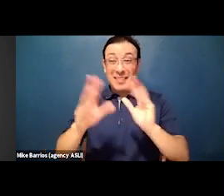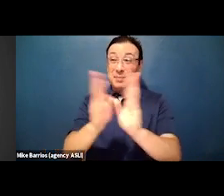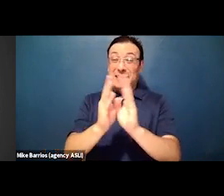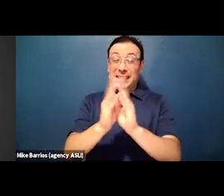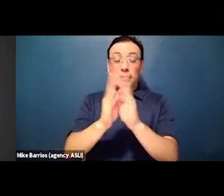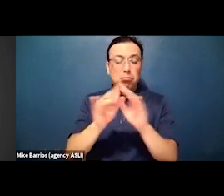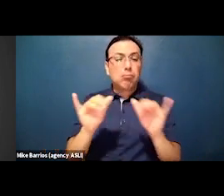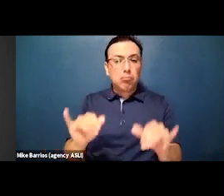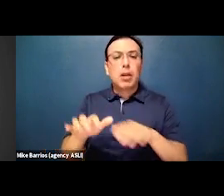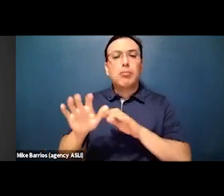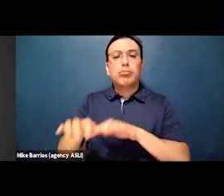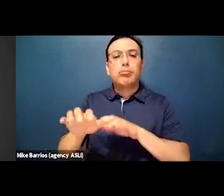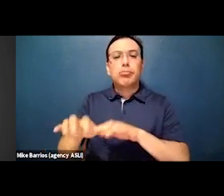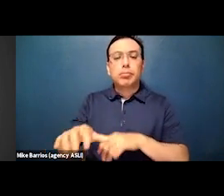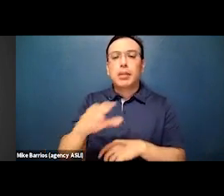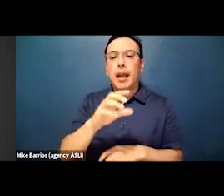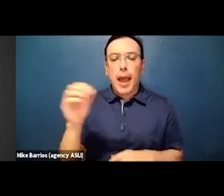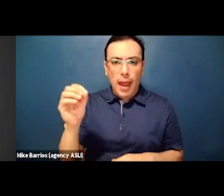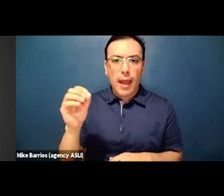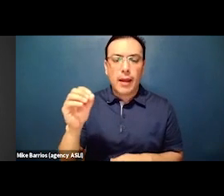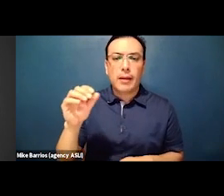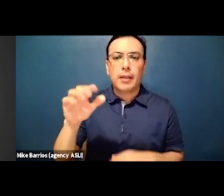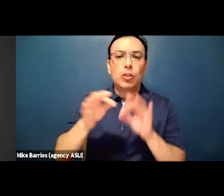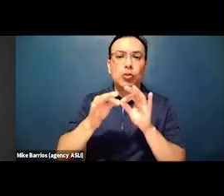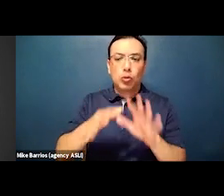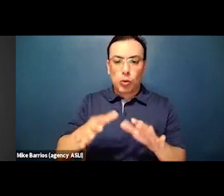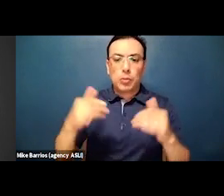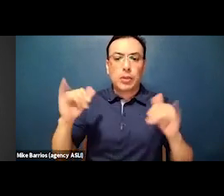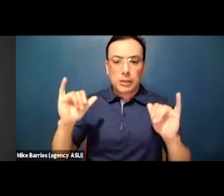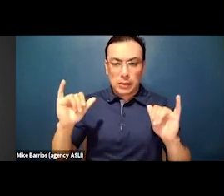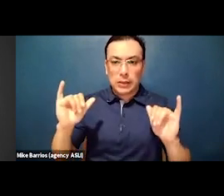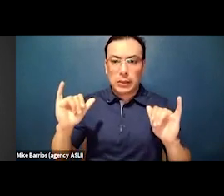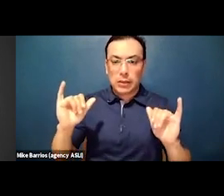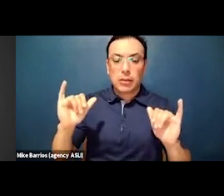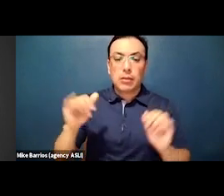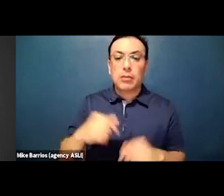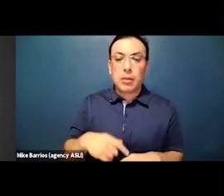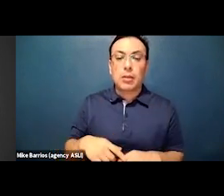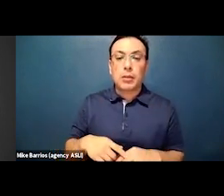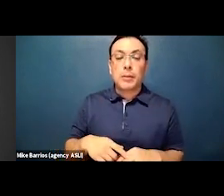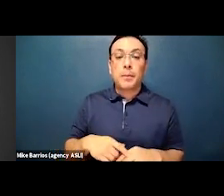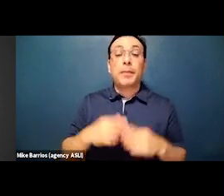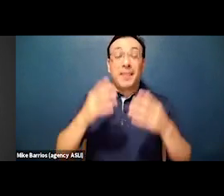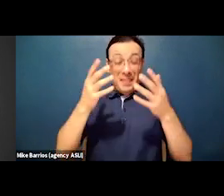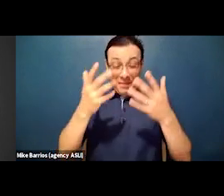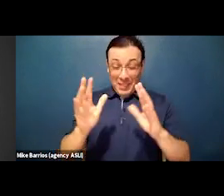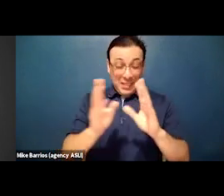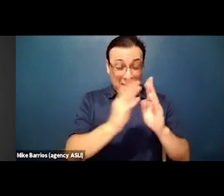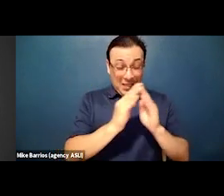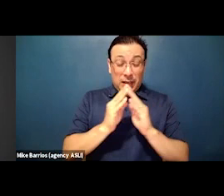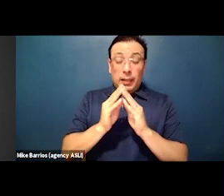those webinars. The transcript is provided afterwards, the Q&A, the